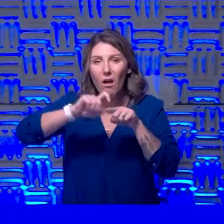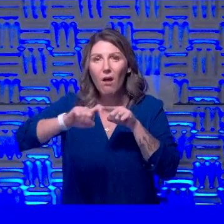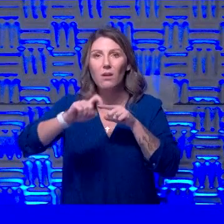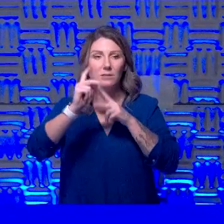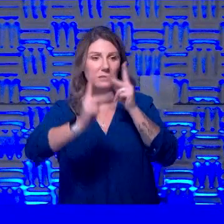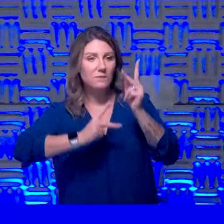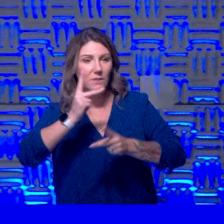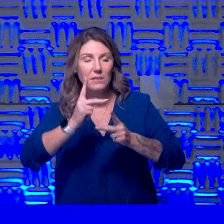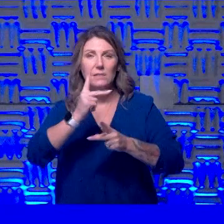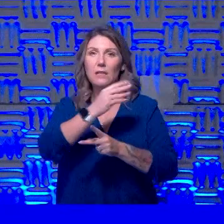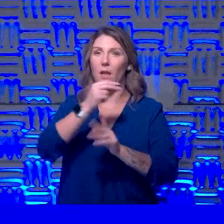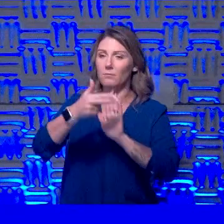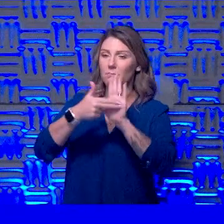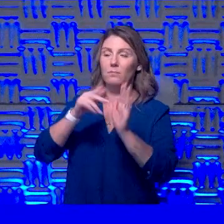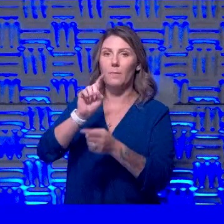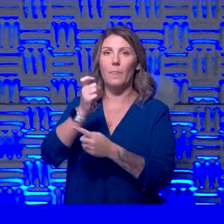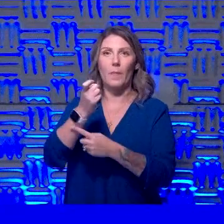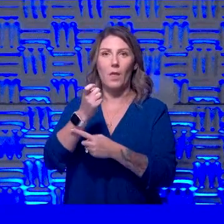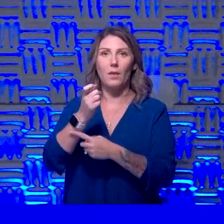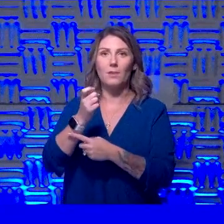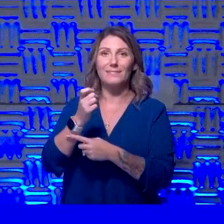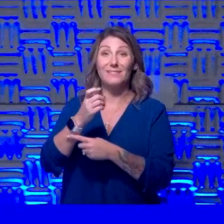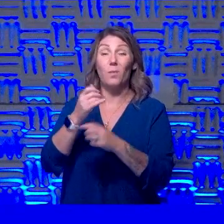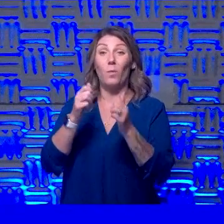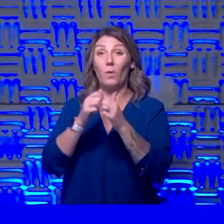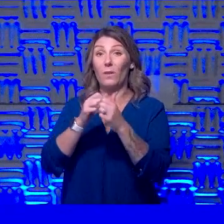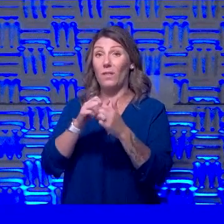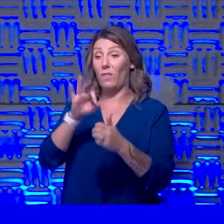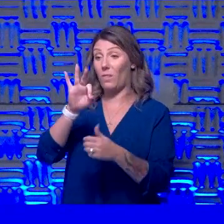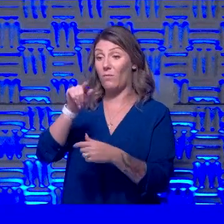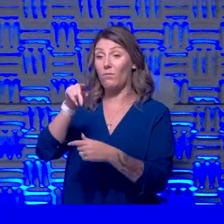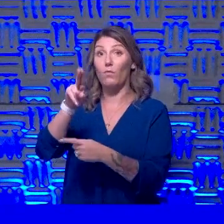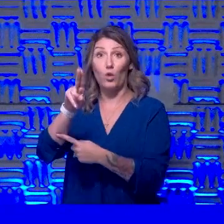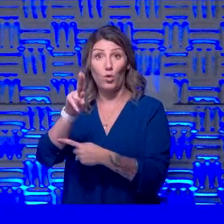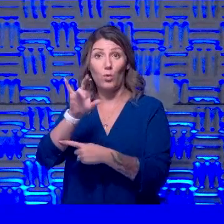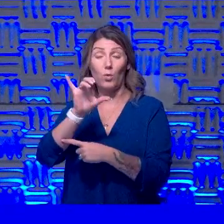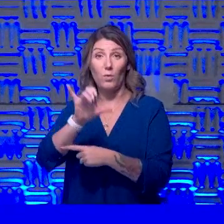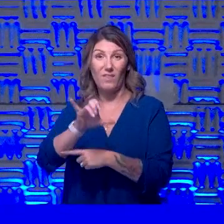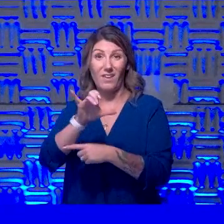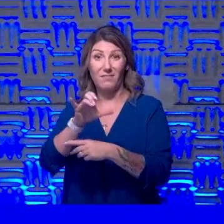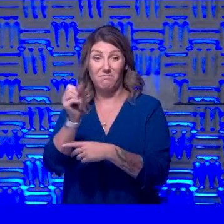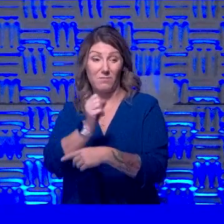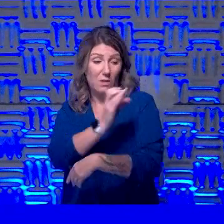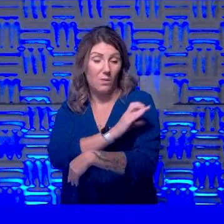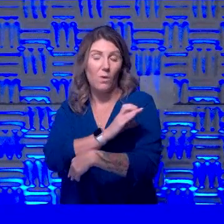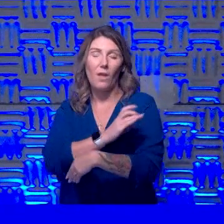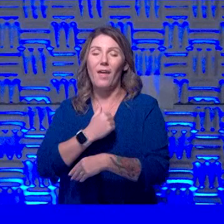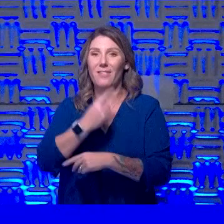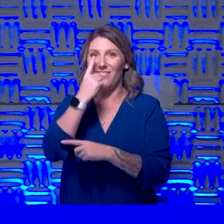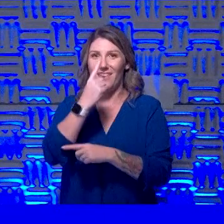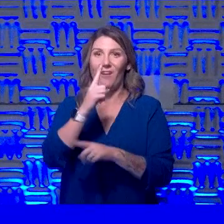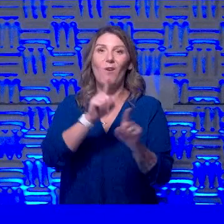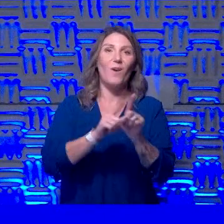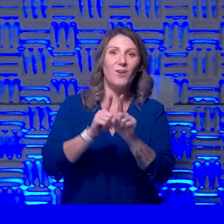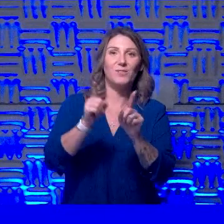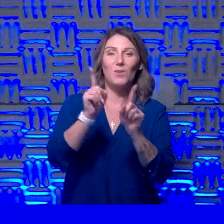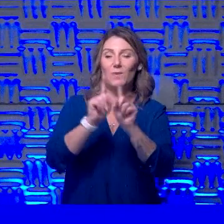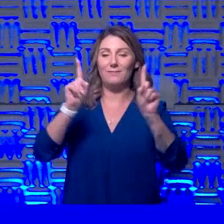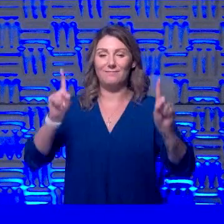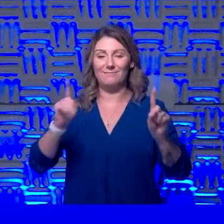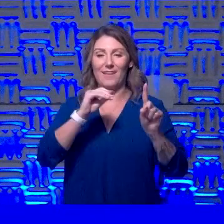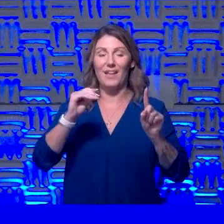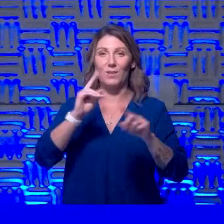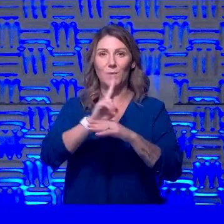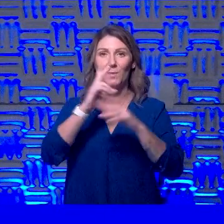and diagnoses of influenza to the ERs and clinics, and I think that is because of the distancing and the mask measures. So that will help as